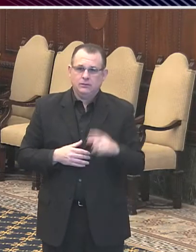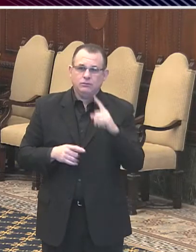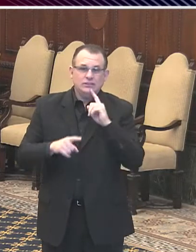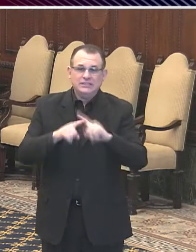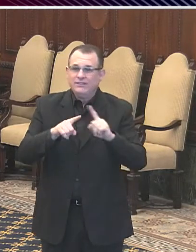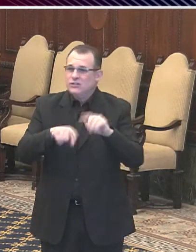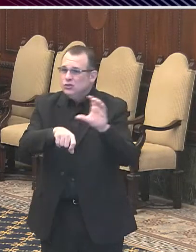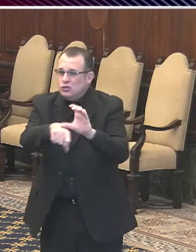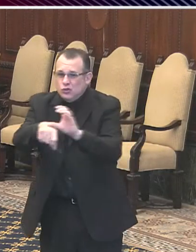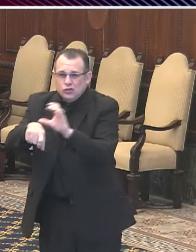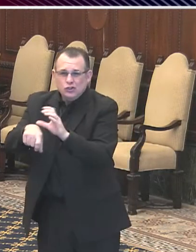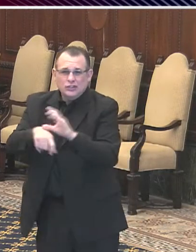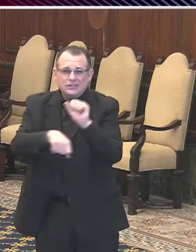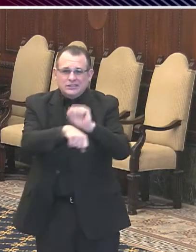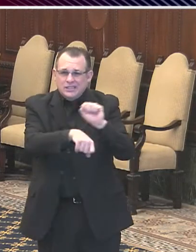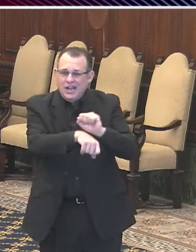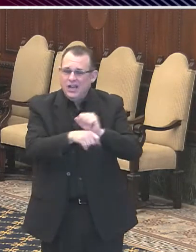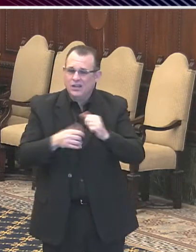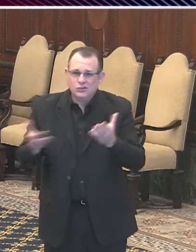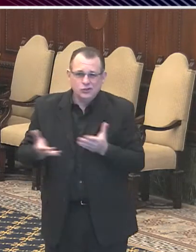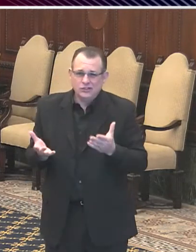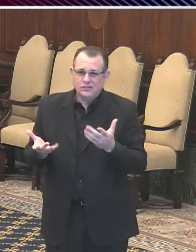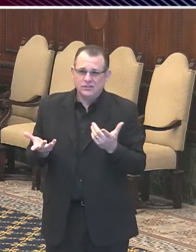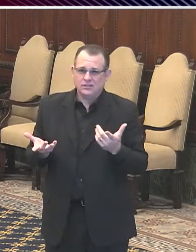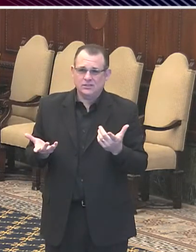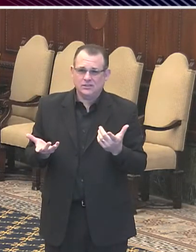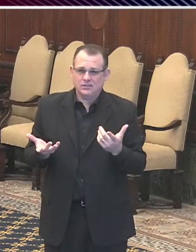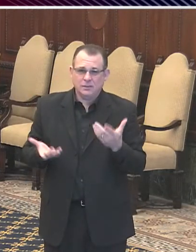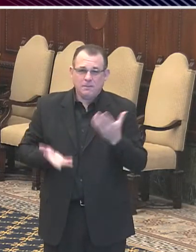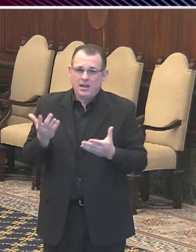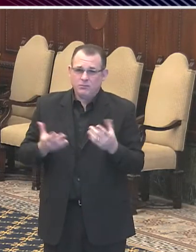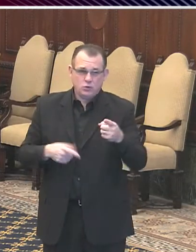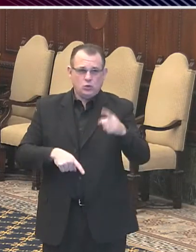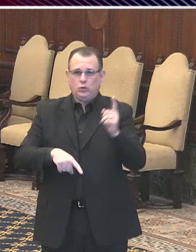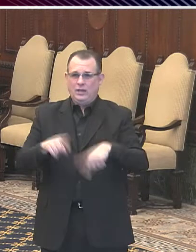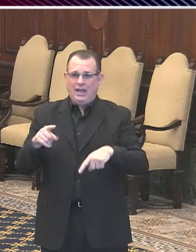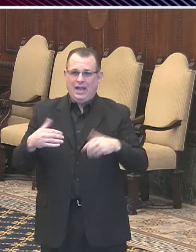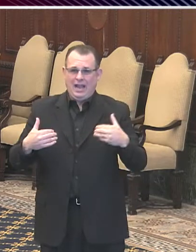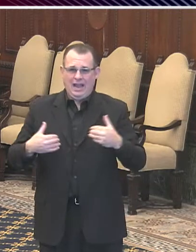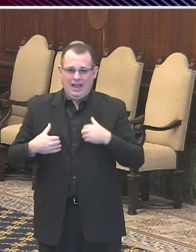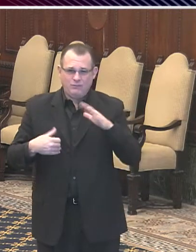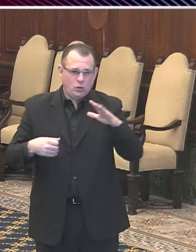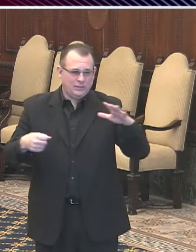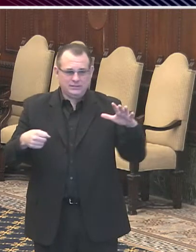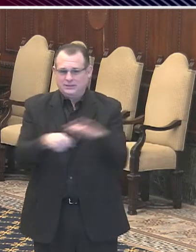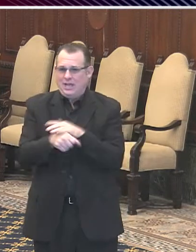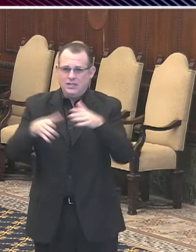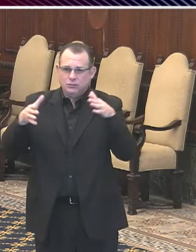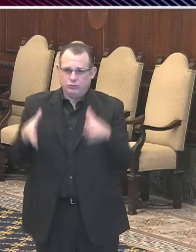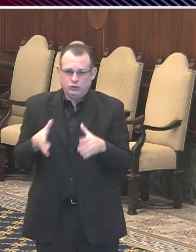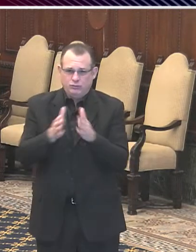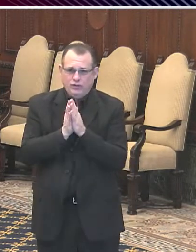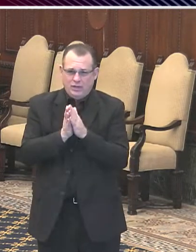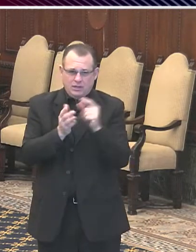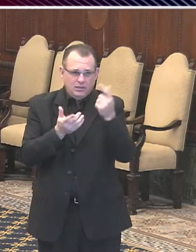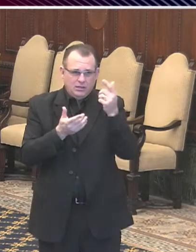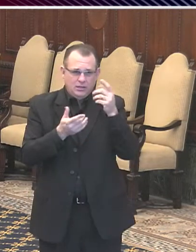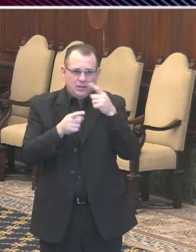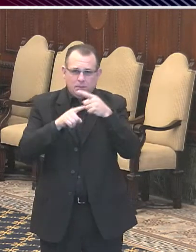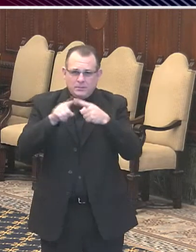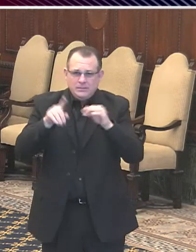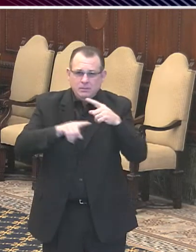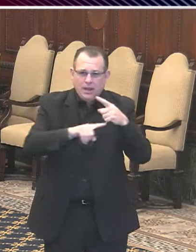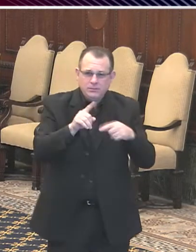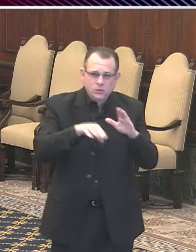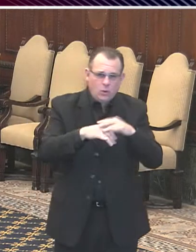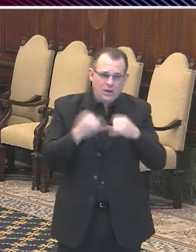service. It may not be feasible to export your entire in-person worship piece by piece to an online